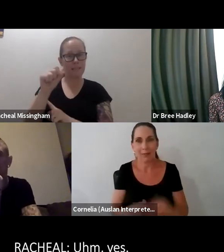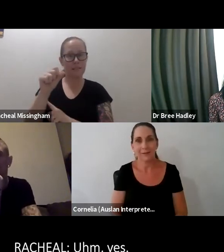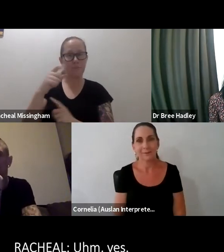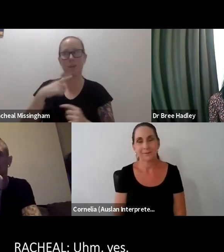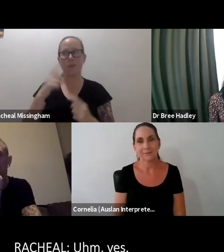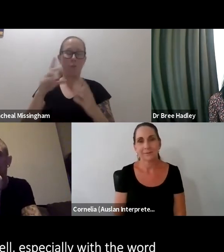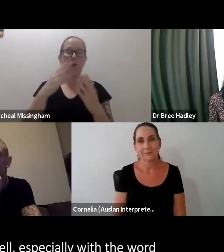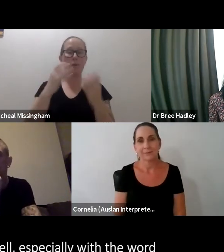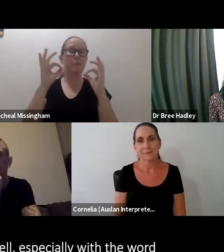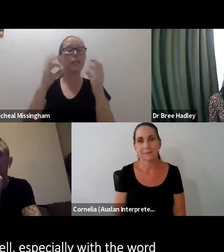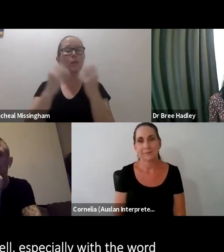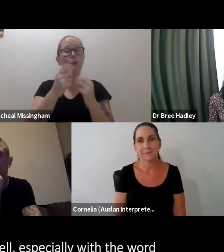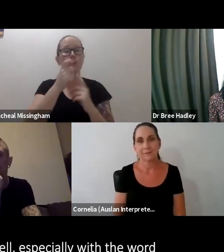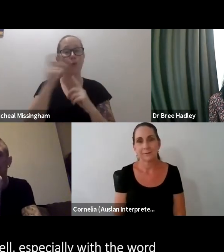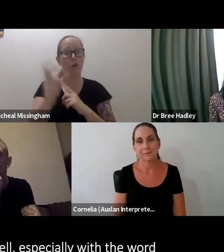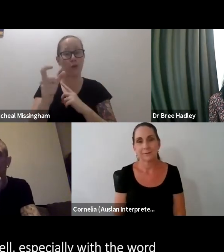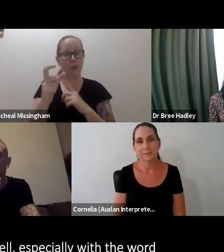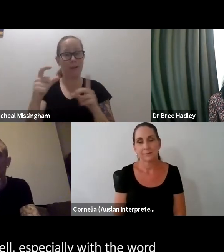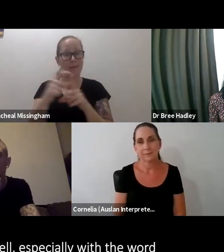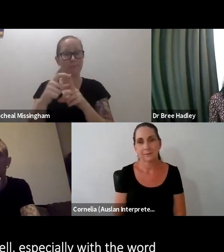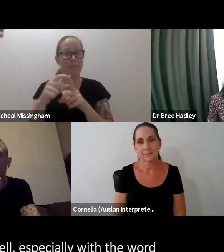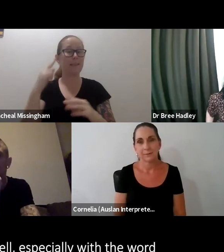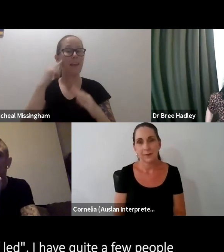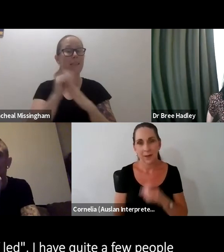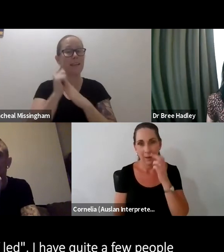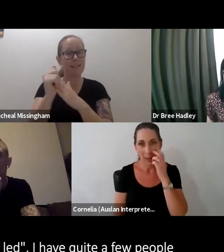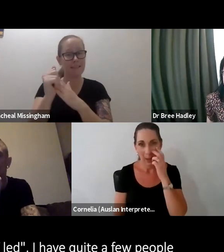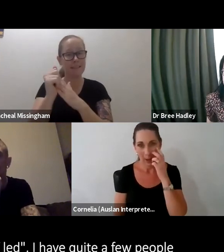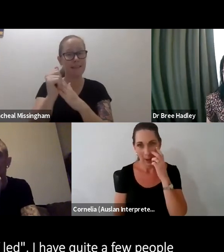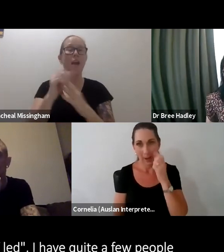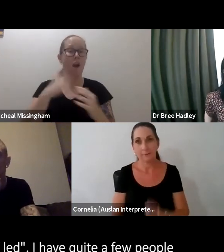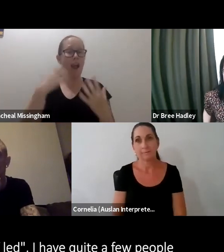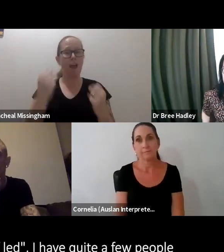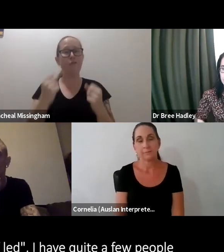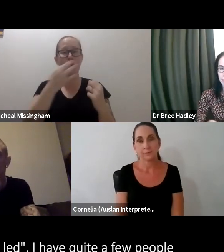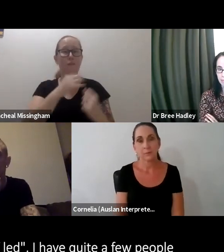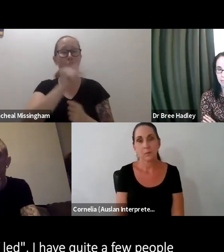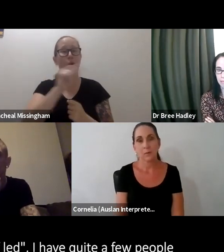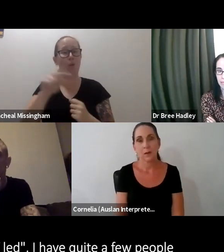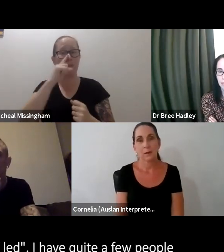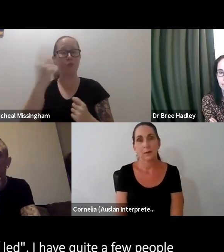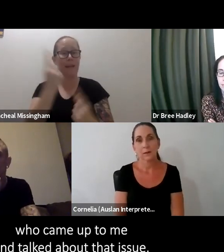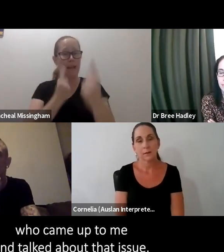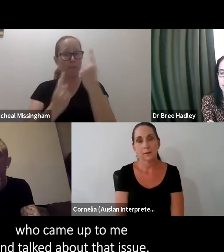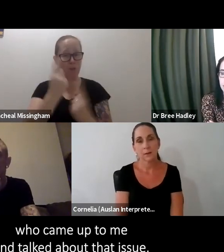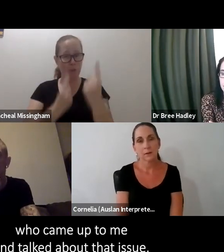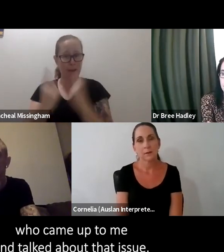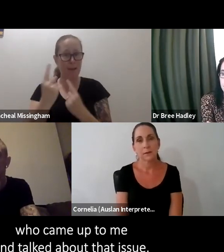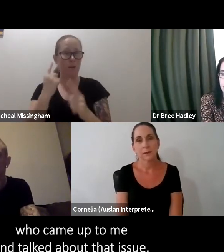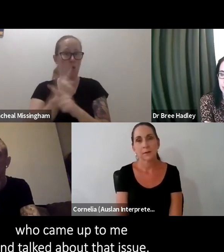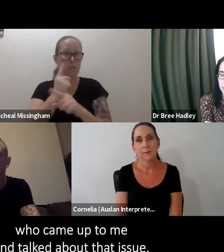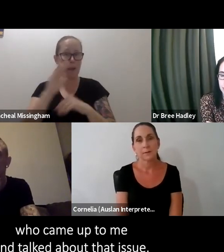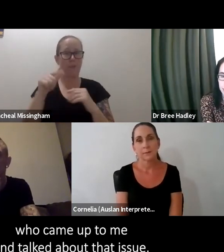Yeah. Well, especially with the word deaf-led, I have quite a few people that came up to